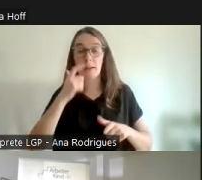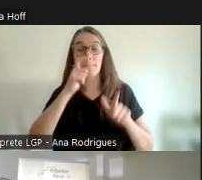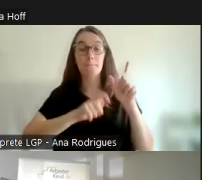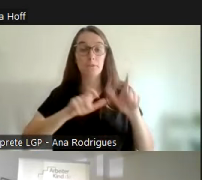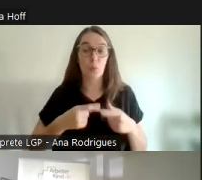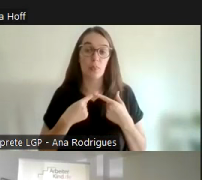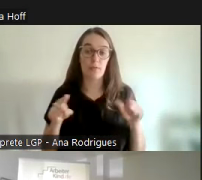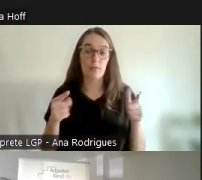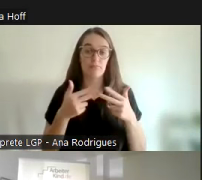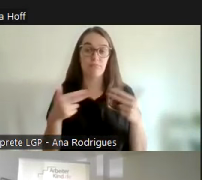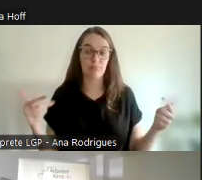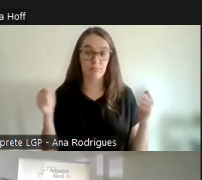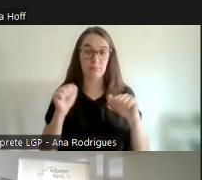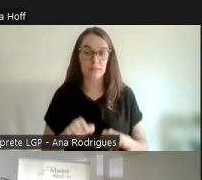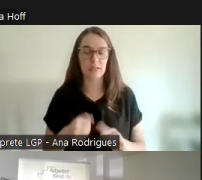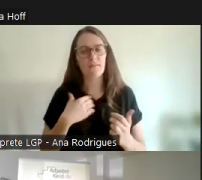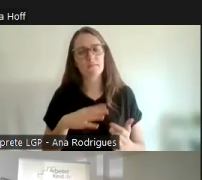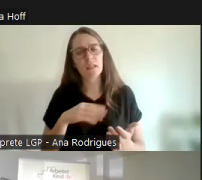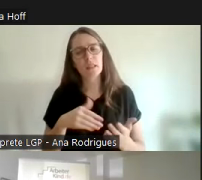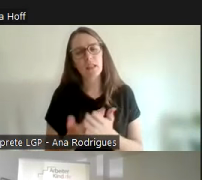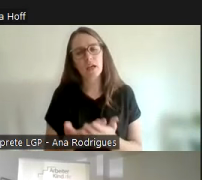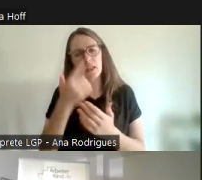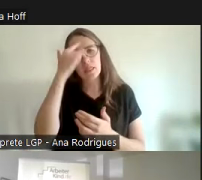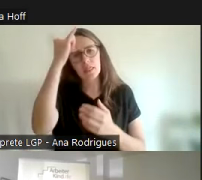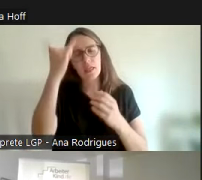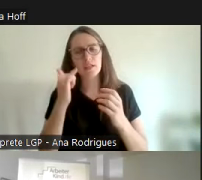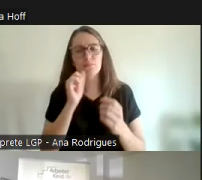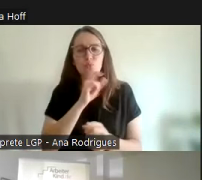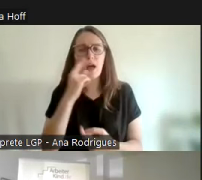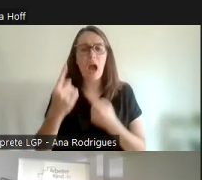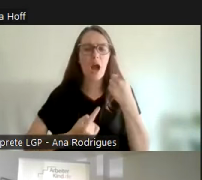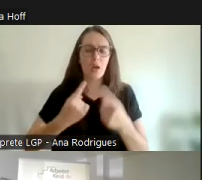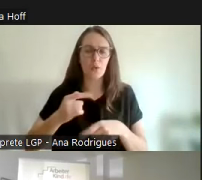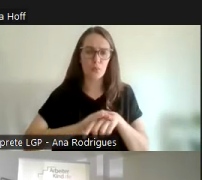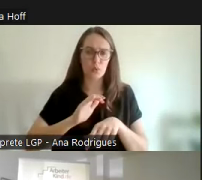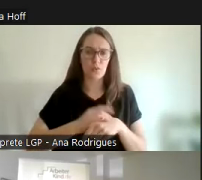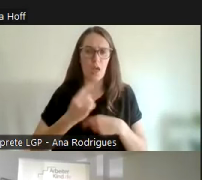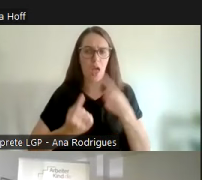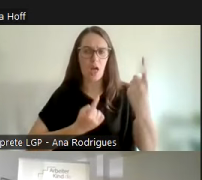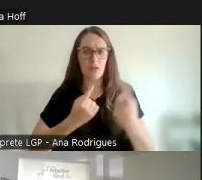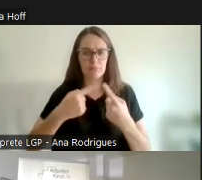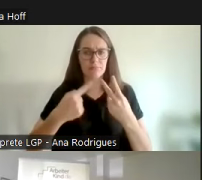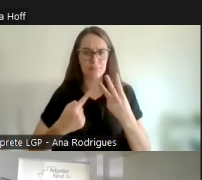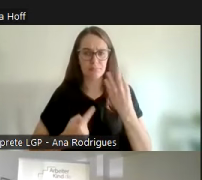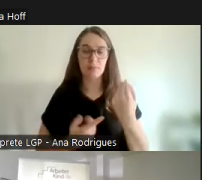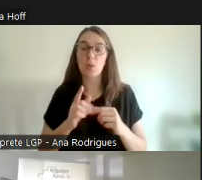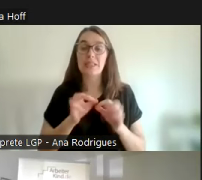to give you an overview of some of the possible reasons. They're also obviously not the same for